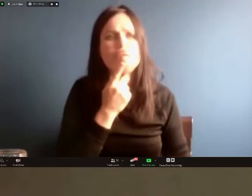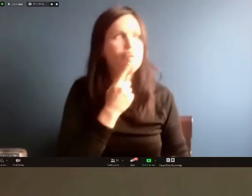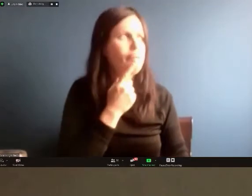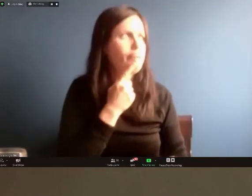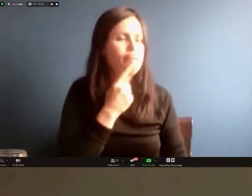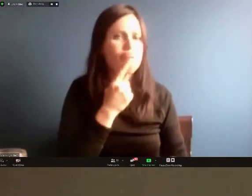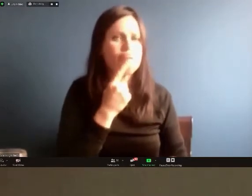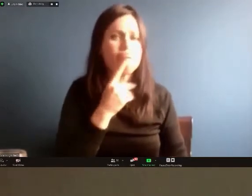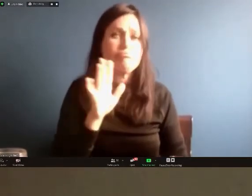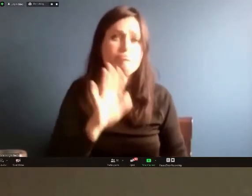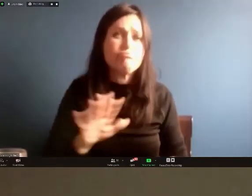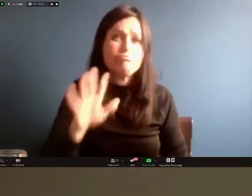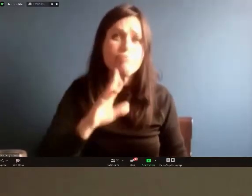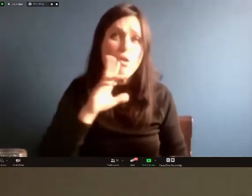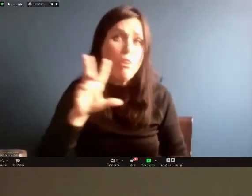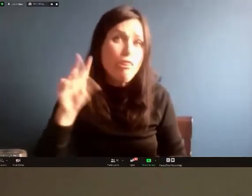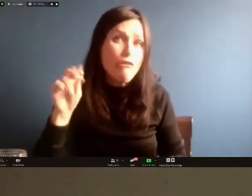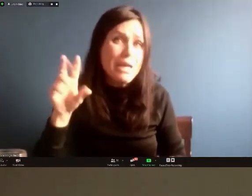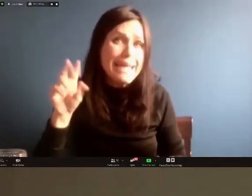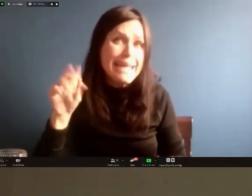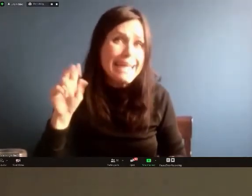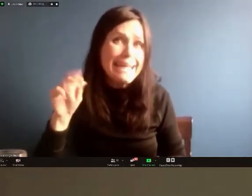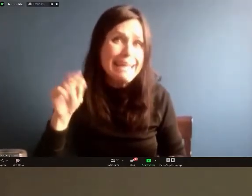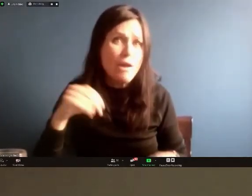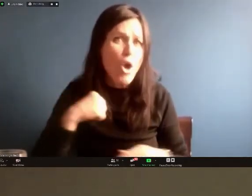honestly, probably 30. Yeah.